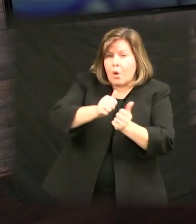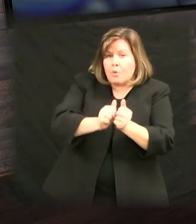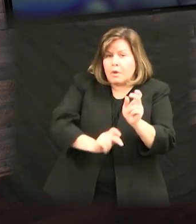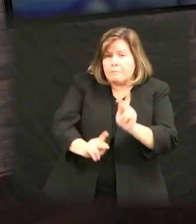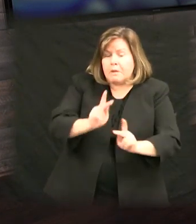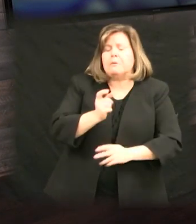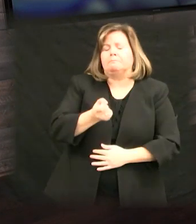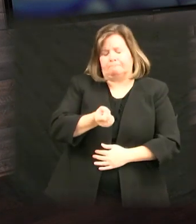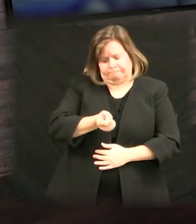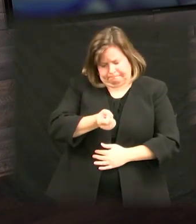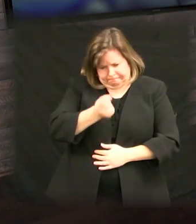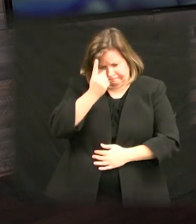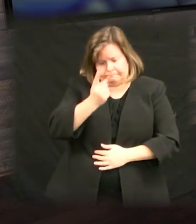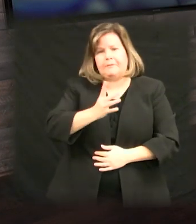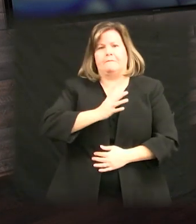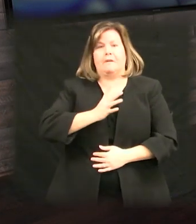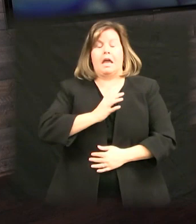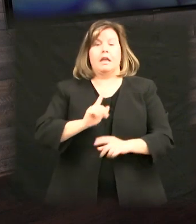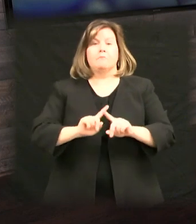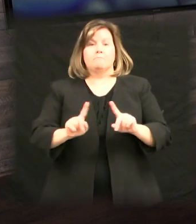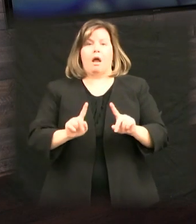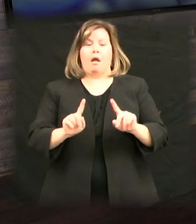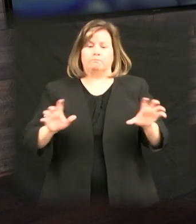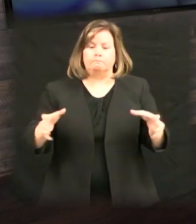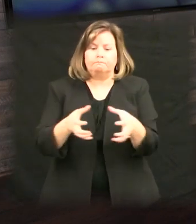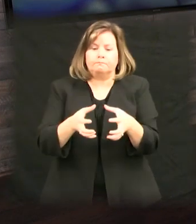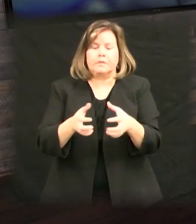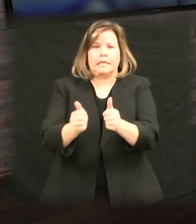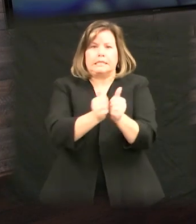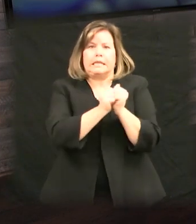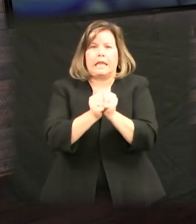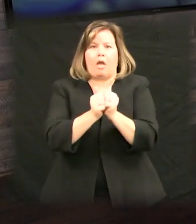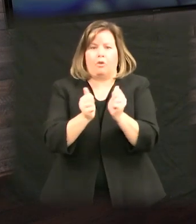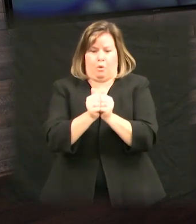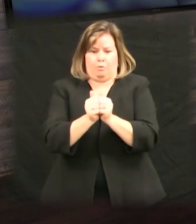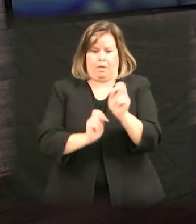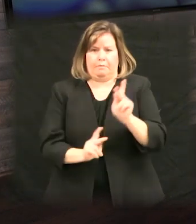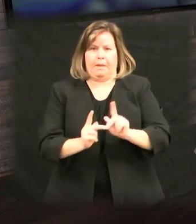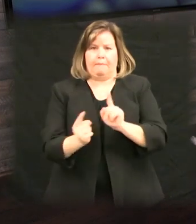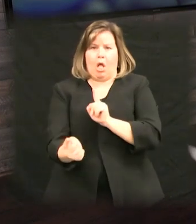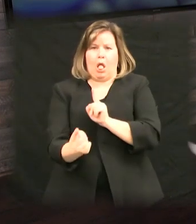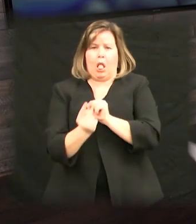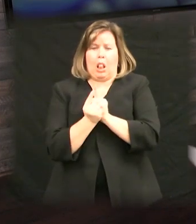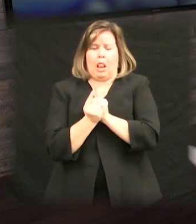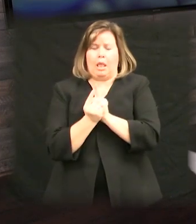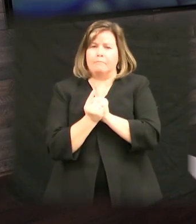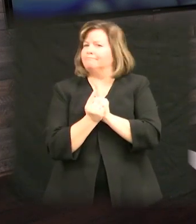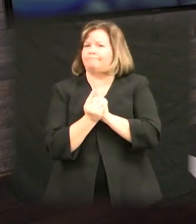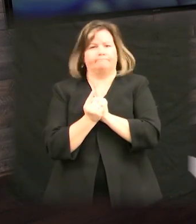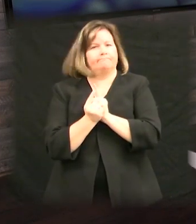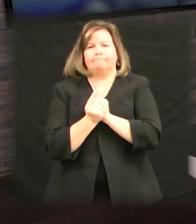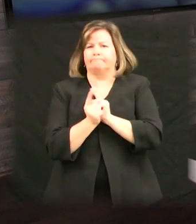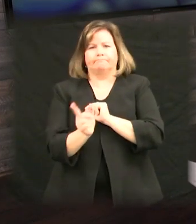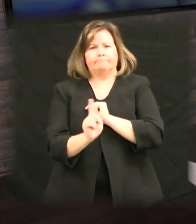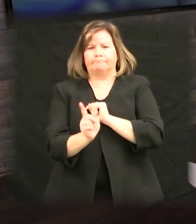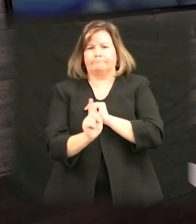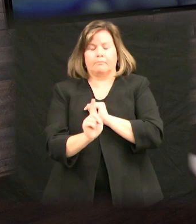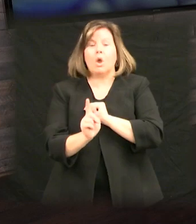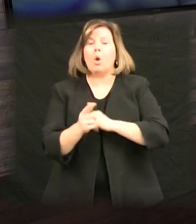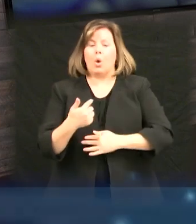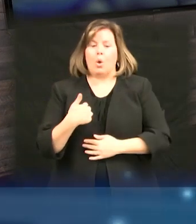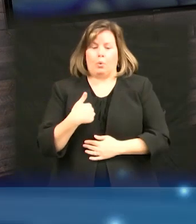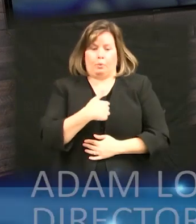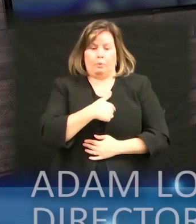physical interaction. I think that maybe, it was a mistake to call what we're doing social